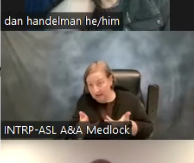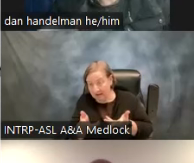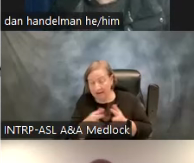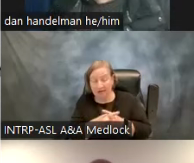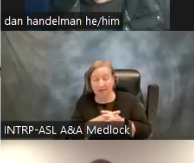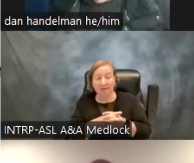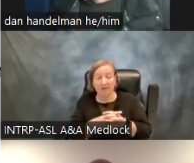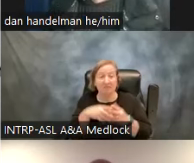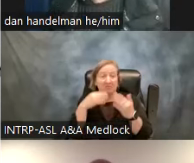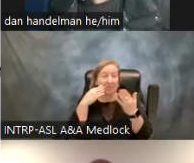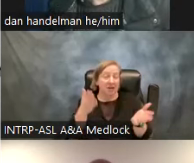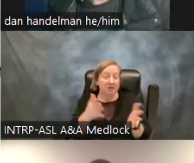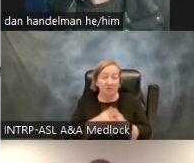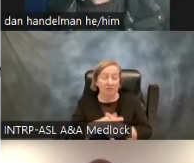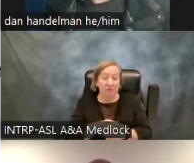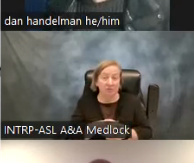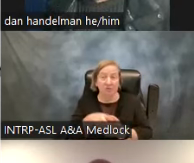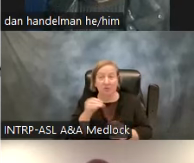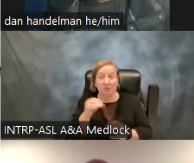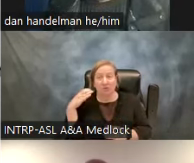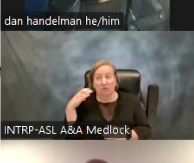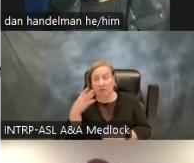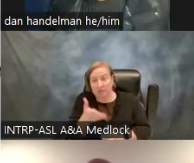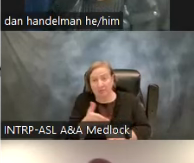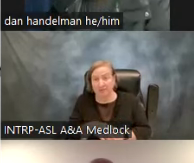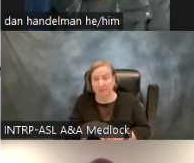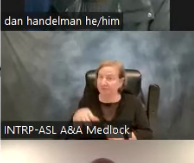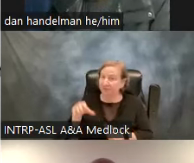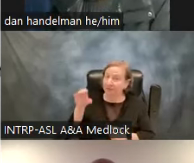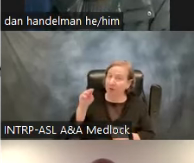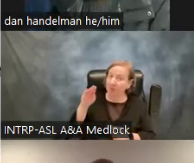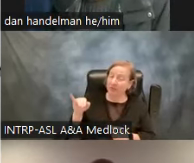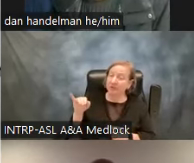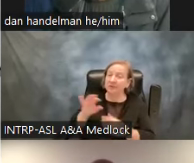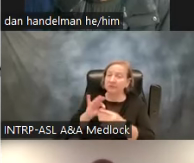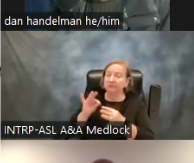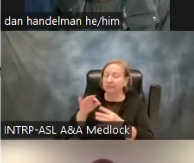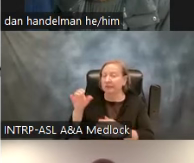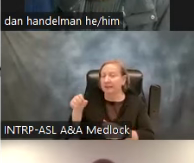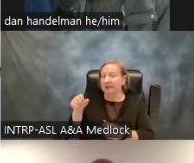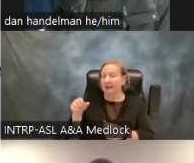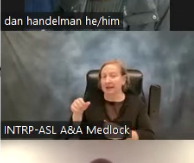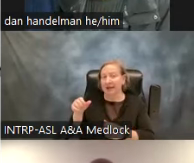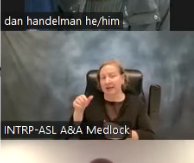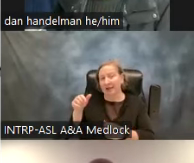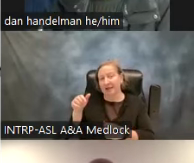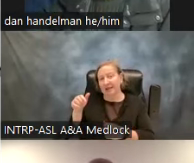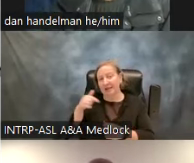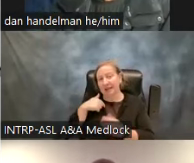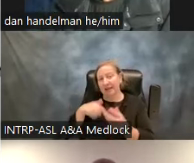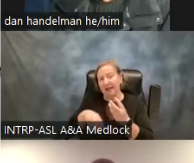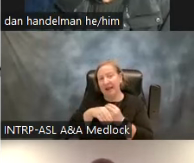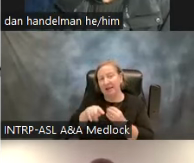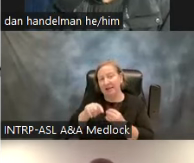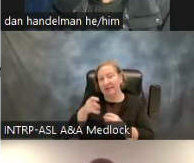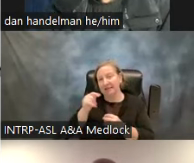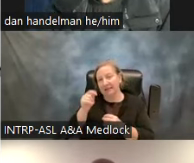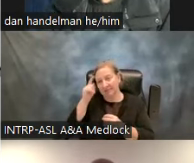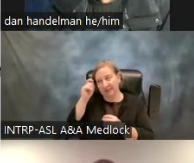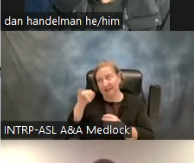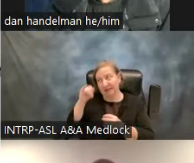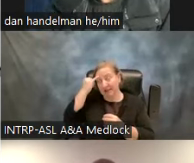Yeah, I don't know. Co-Chair? Yeah, no, I penned this text because it was just one of those ideas